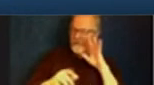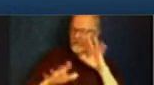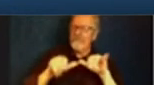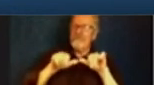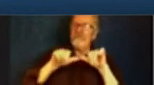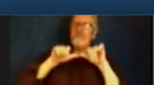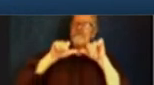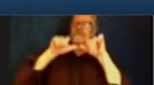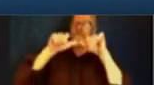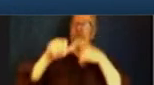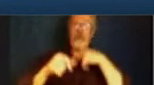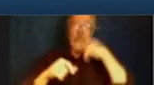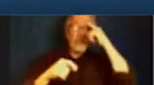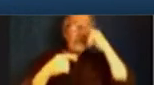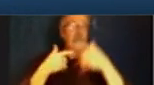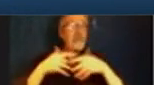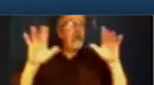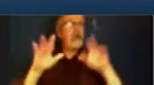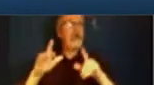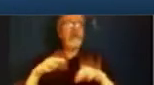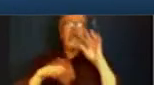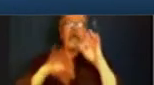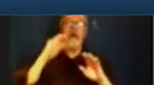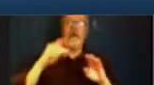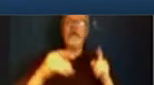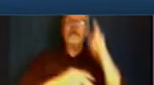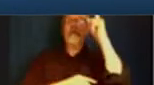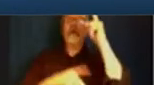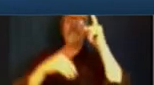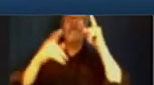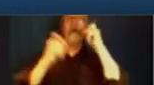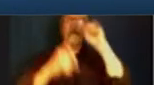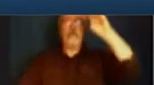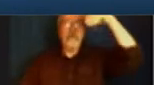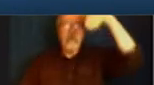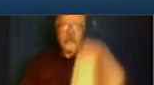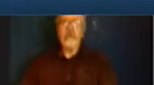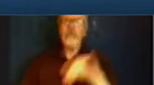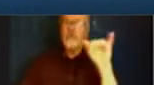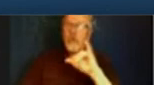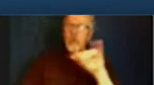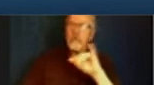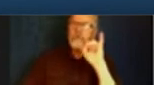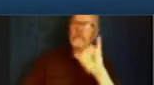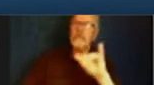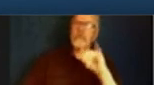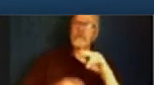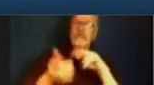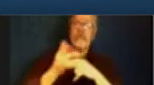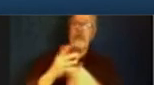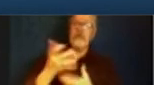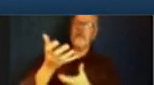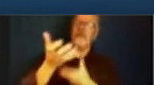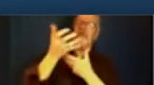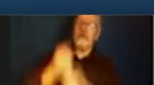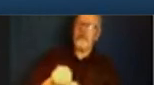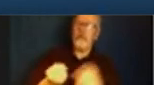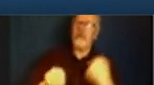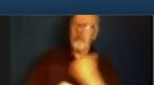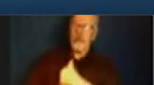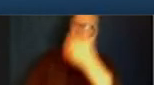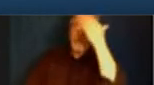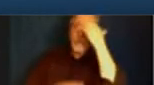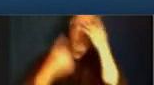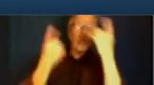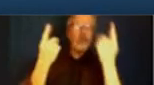quite rapidly as well. So let's be confident in our ability to provide additional protection to